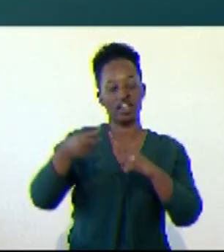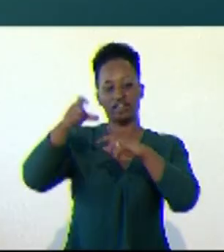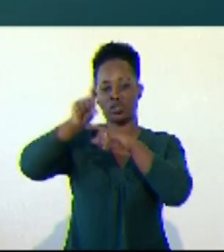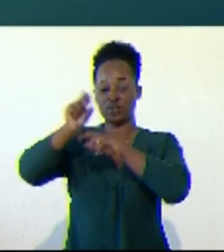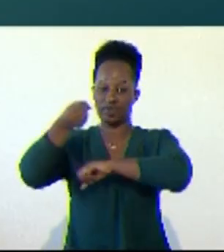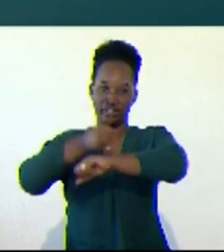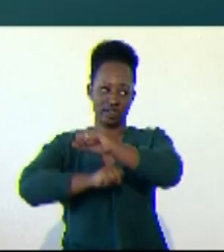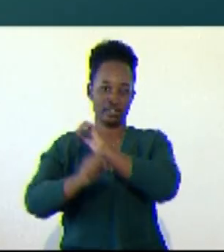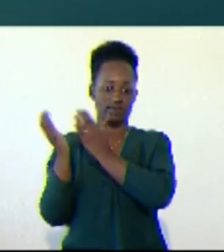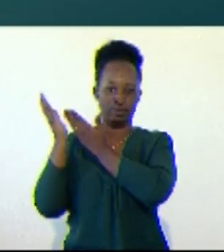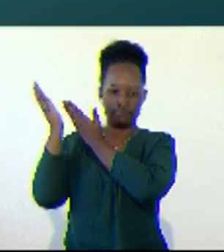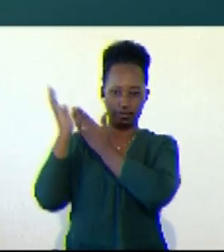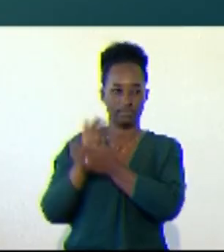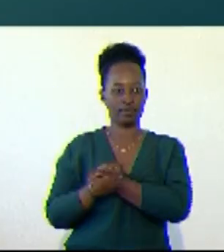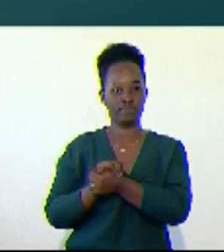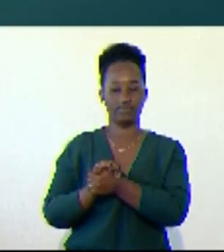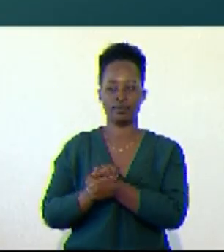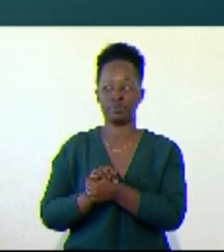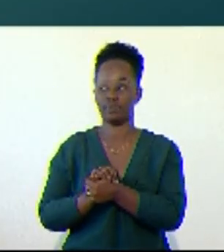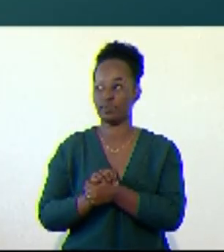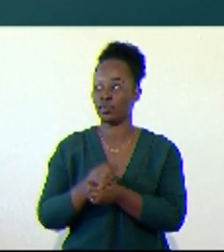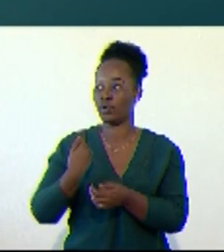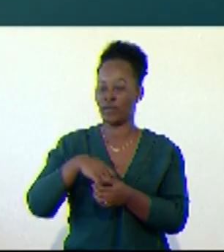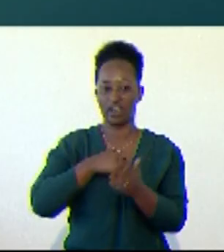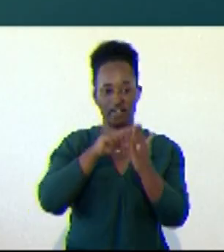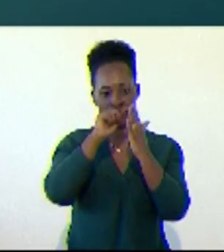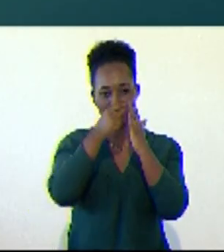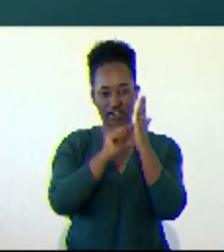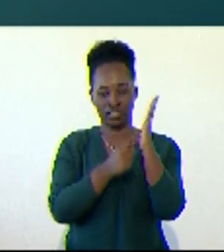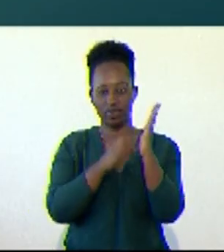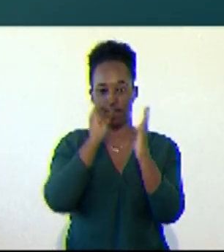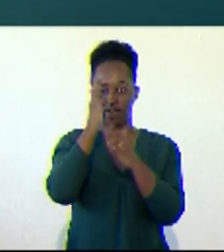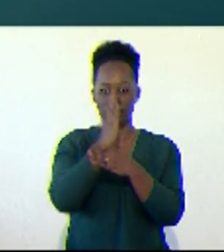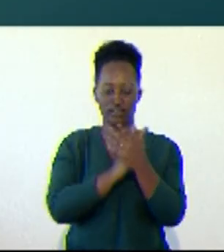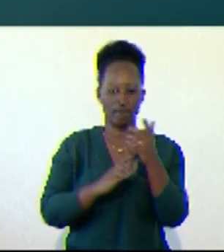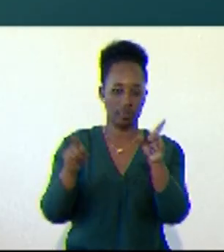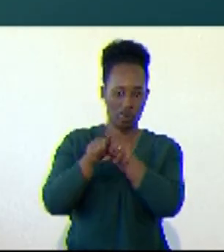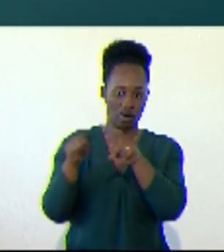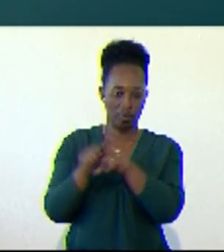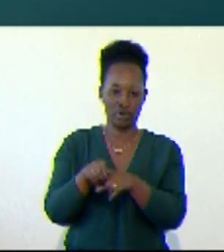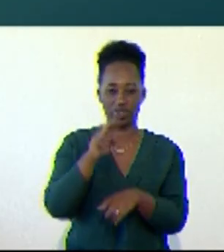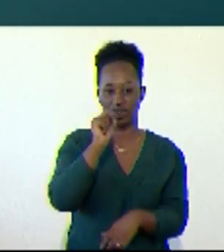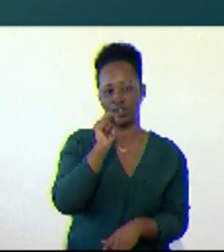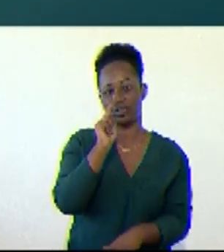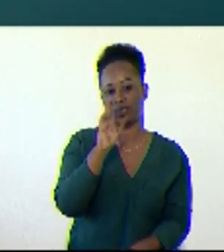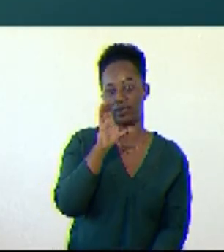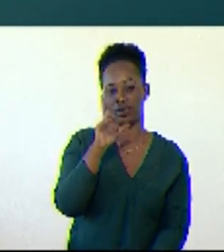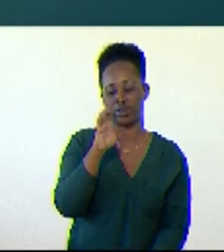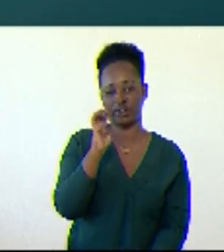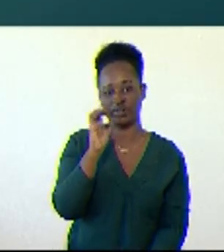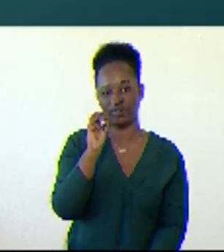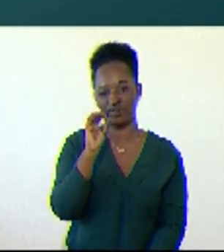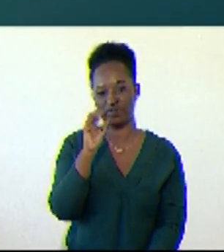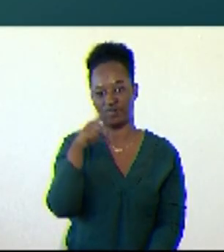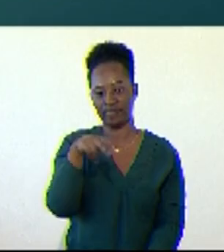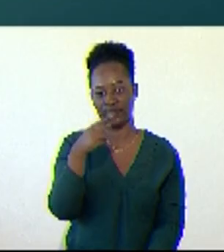the nucleophile, and here we have a list of some common nucleophiles we can find. This is the cyanide ion.